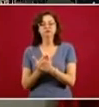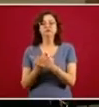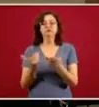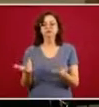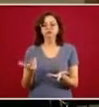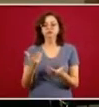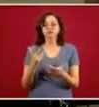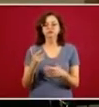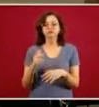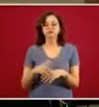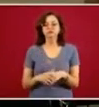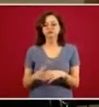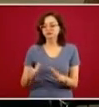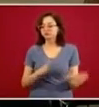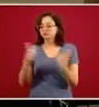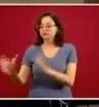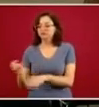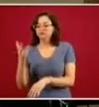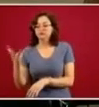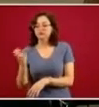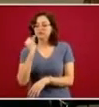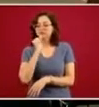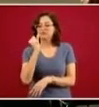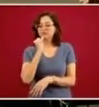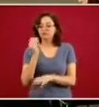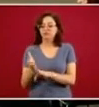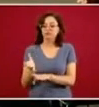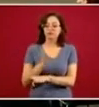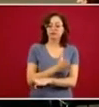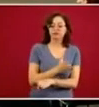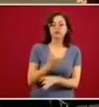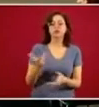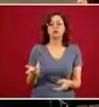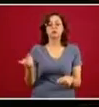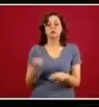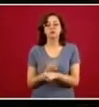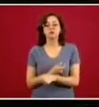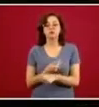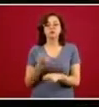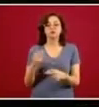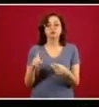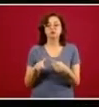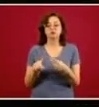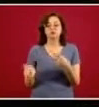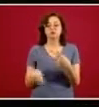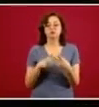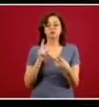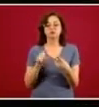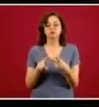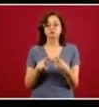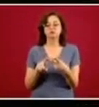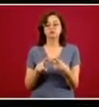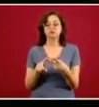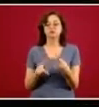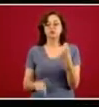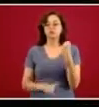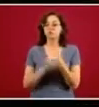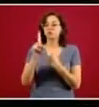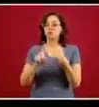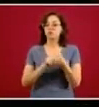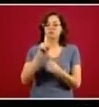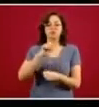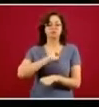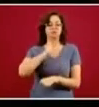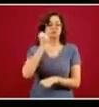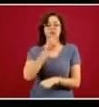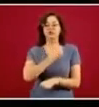When it comes to public transportation, specifically the subway system, are there any plans to reduce also